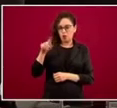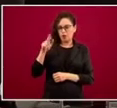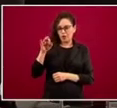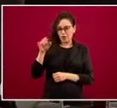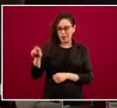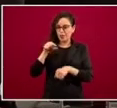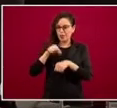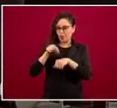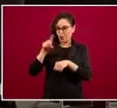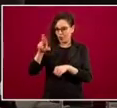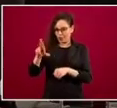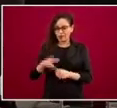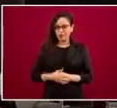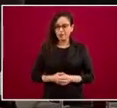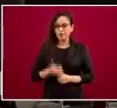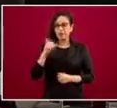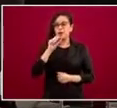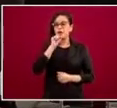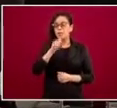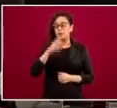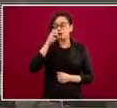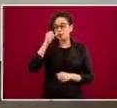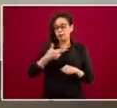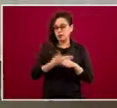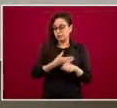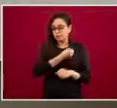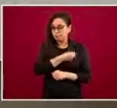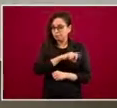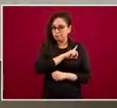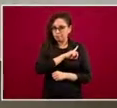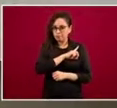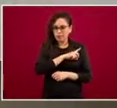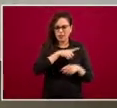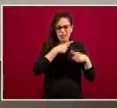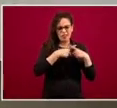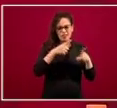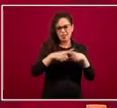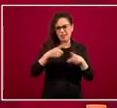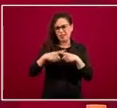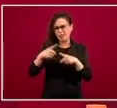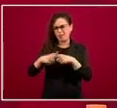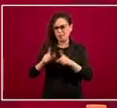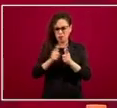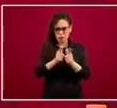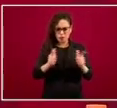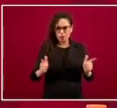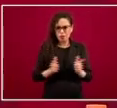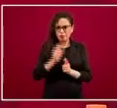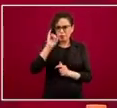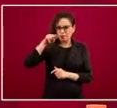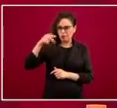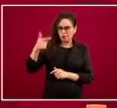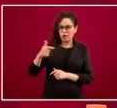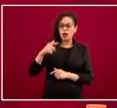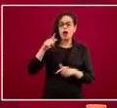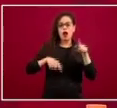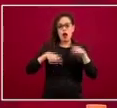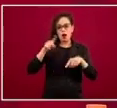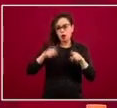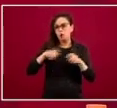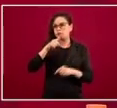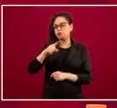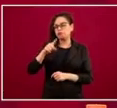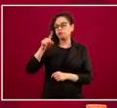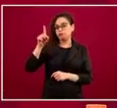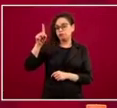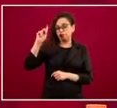of Nutrition and Medical Science, and of course also staff from the Ministry of Health, and